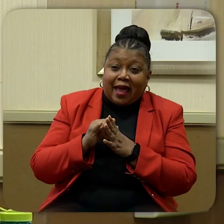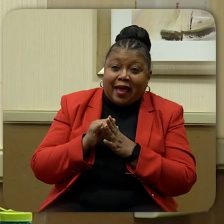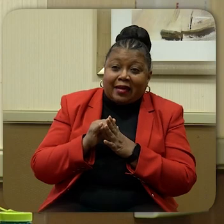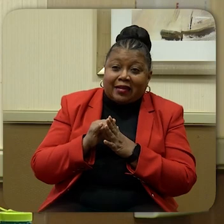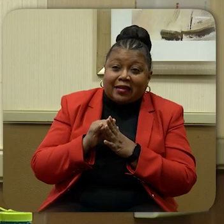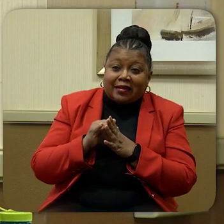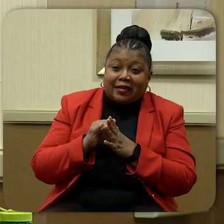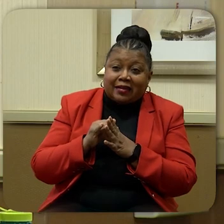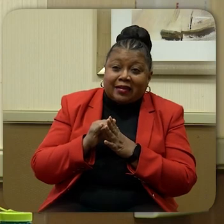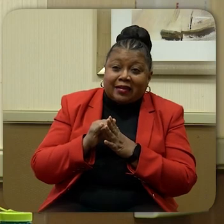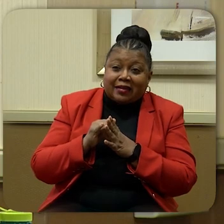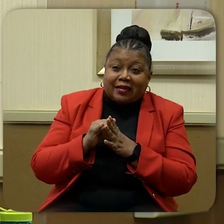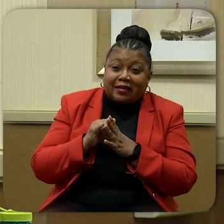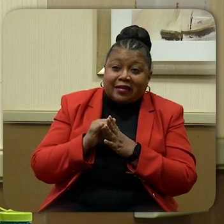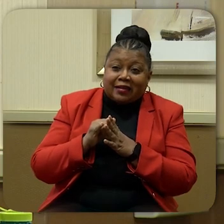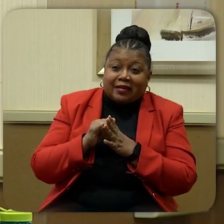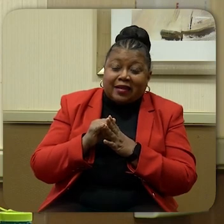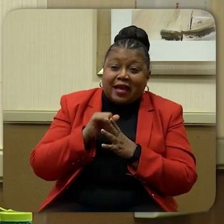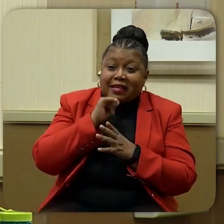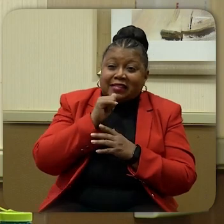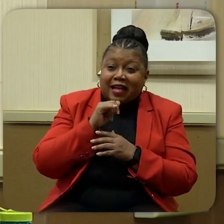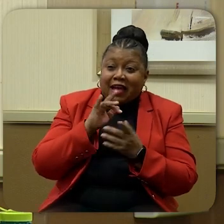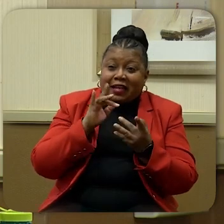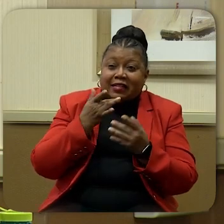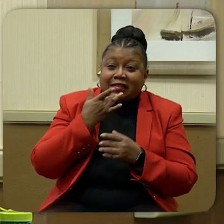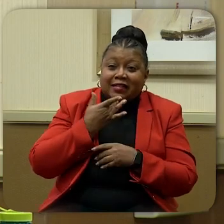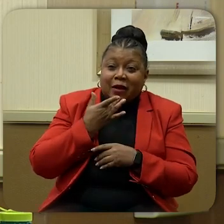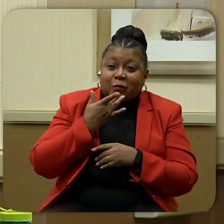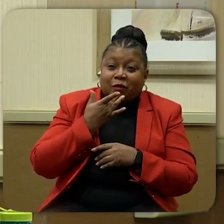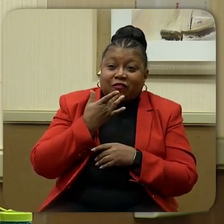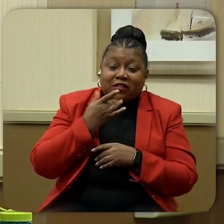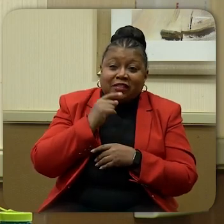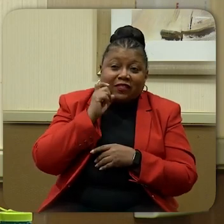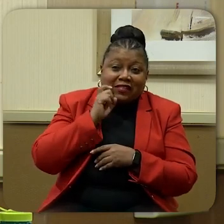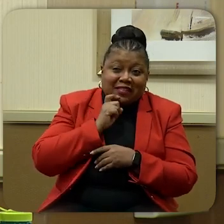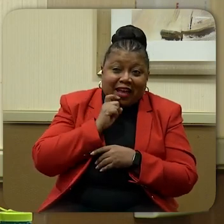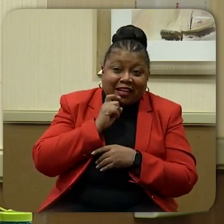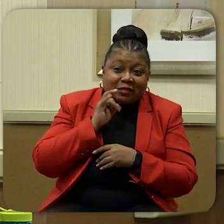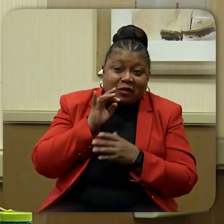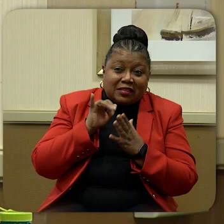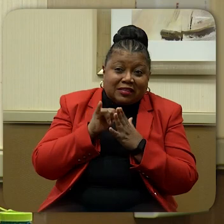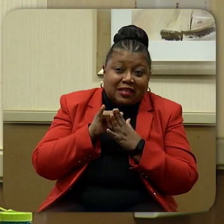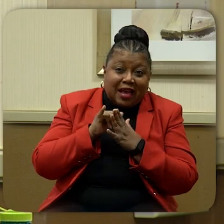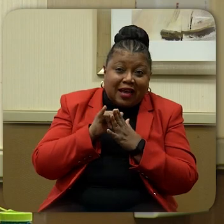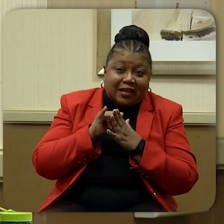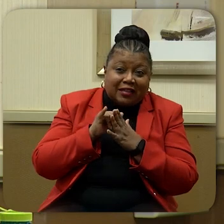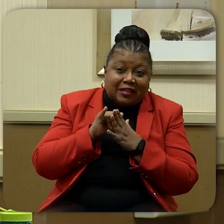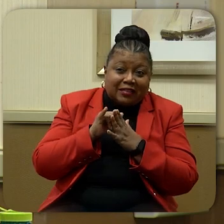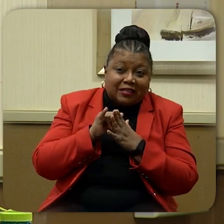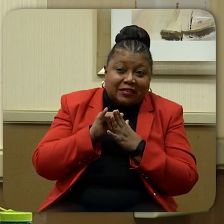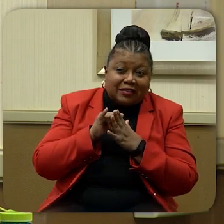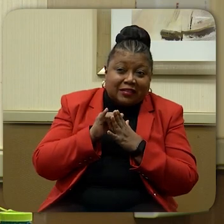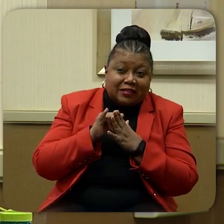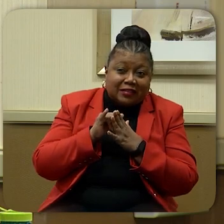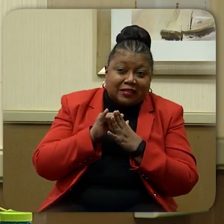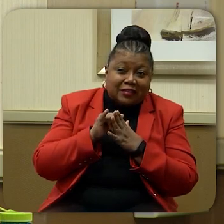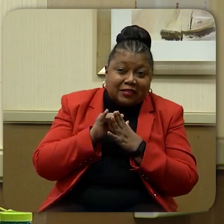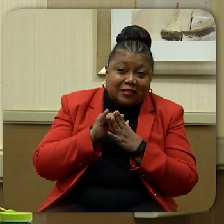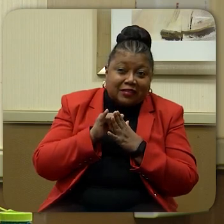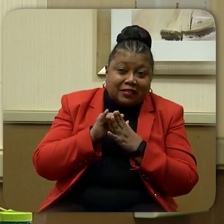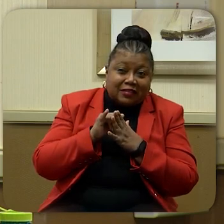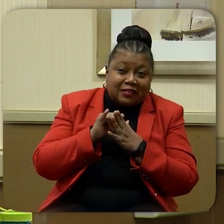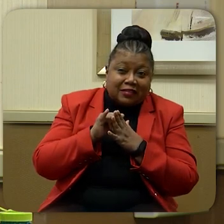like it's definitely not a sexuality issue for a lot of the kids that I know, but it's like a, sort of like